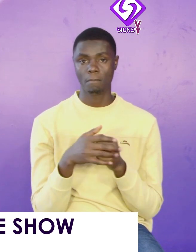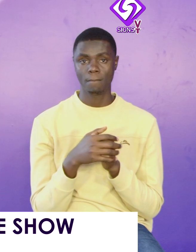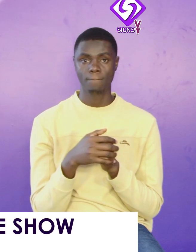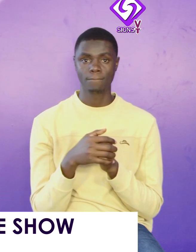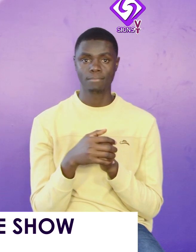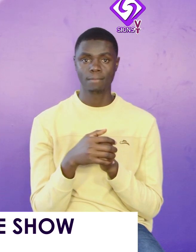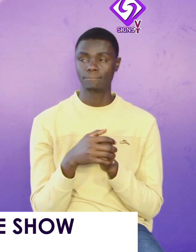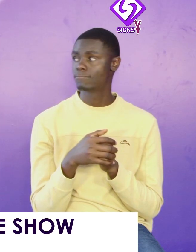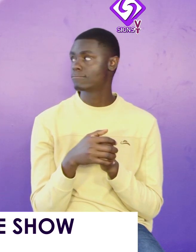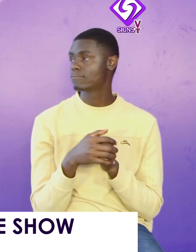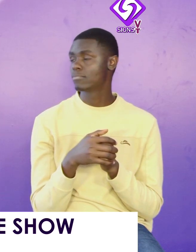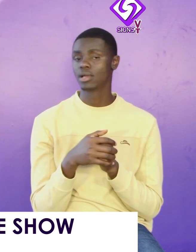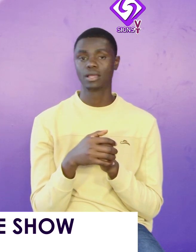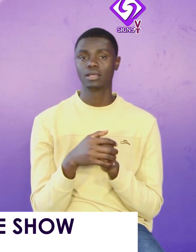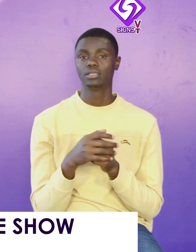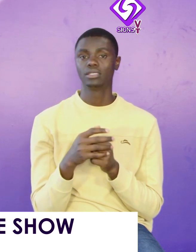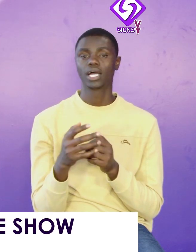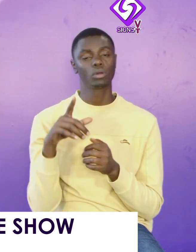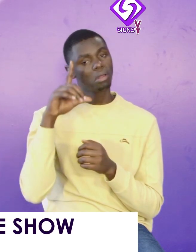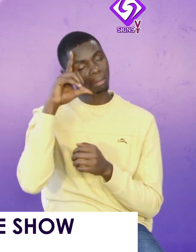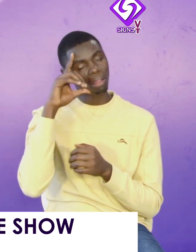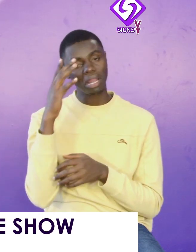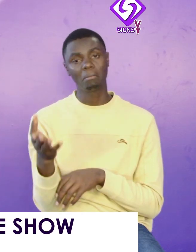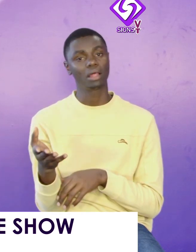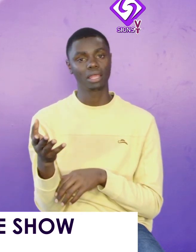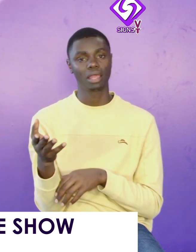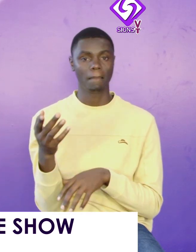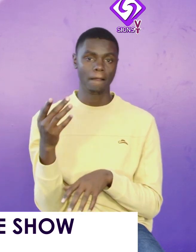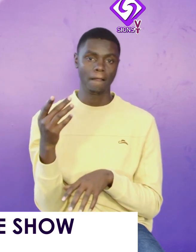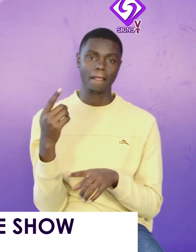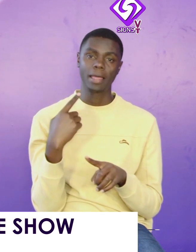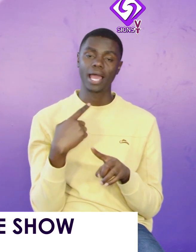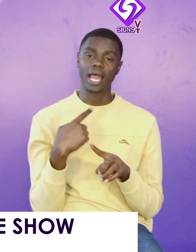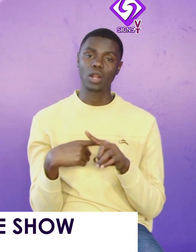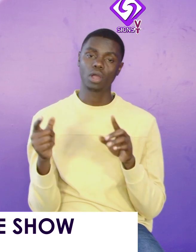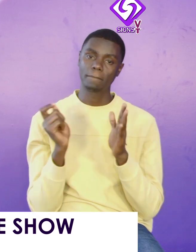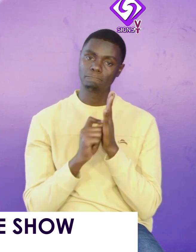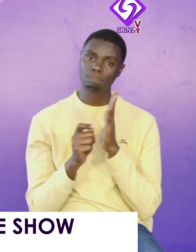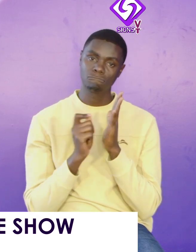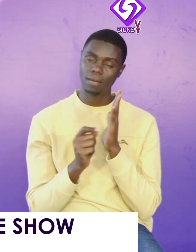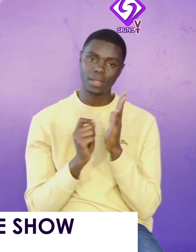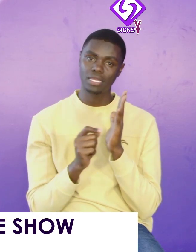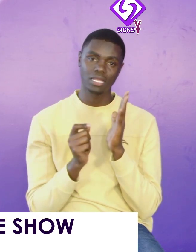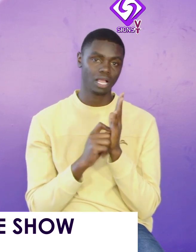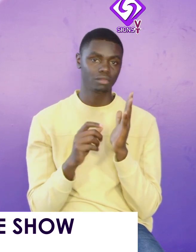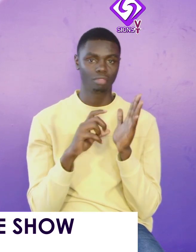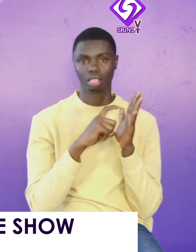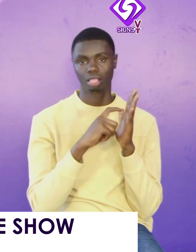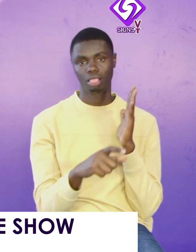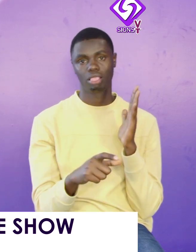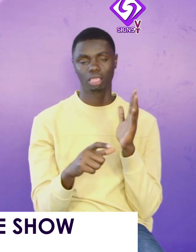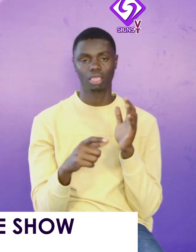had lay there and she had written a note, and she had committed suicide.